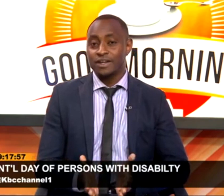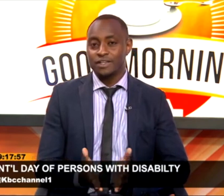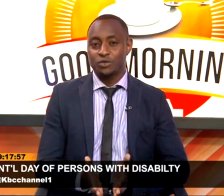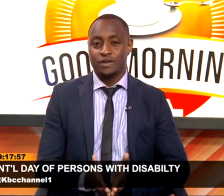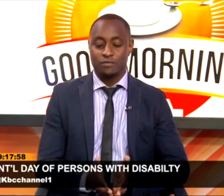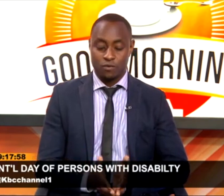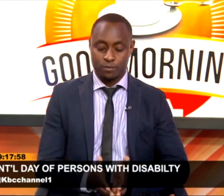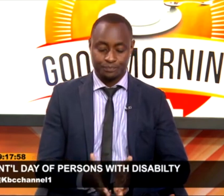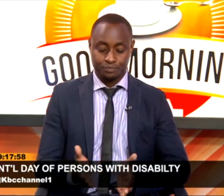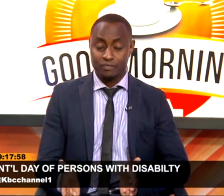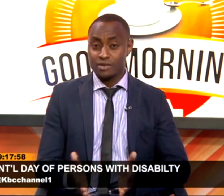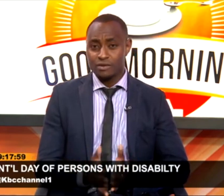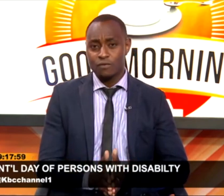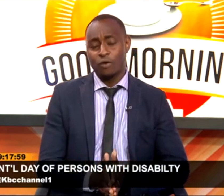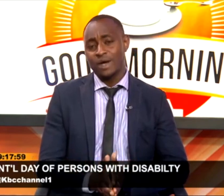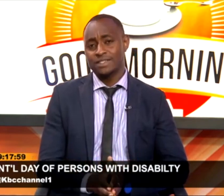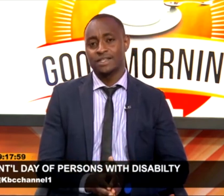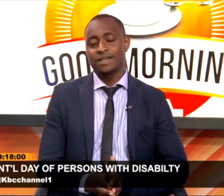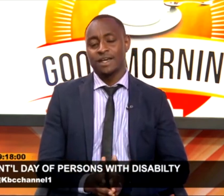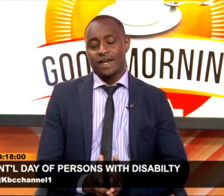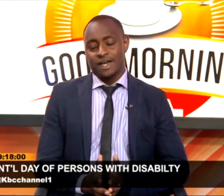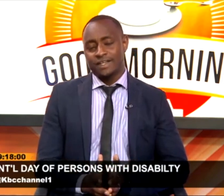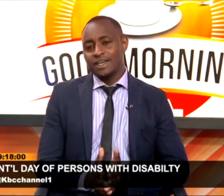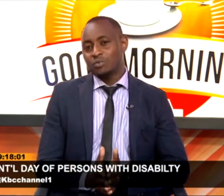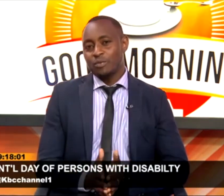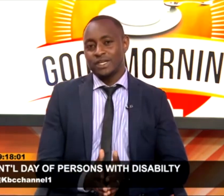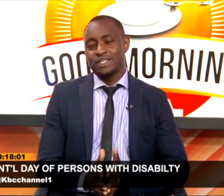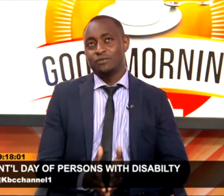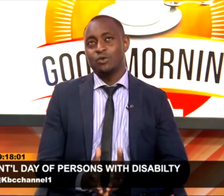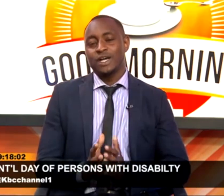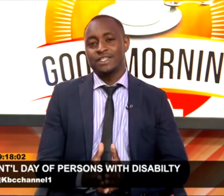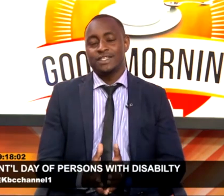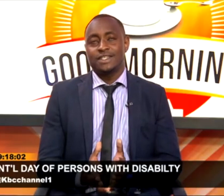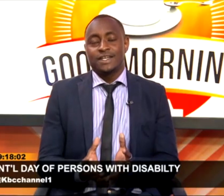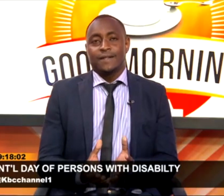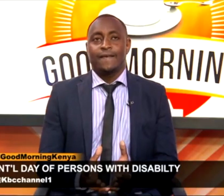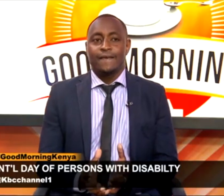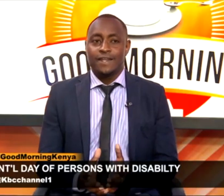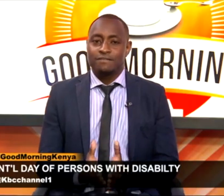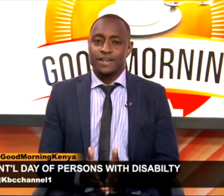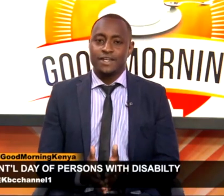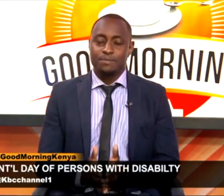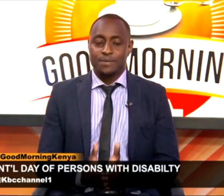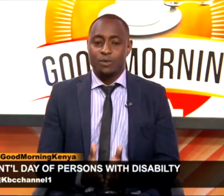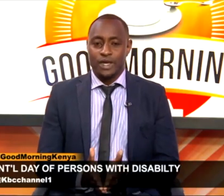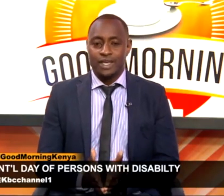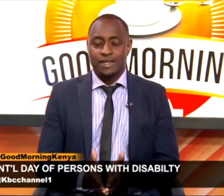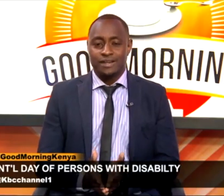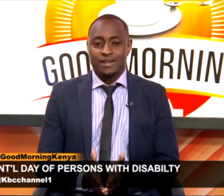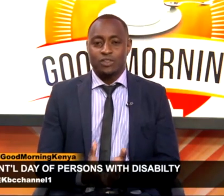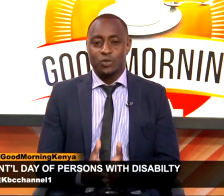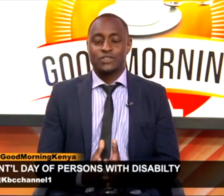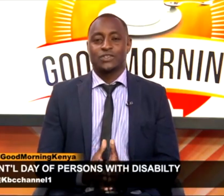children, 400 children for 4 months. And in that moment, if you look at it in a very deep